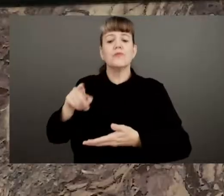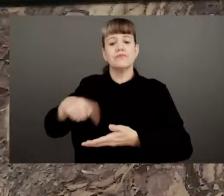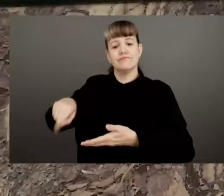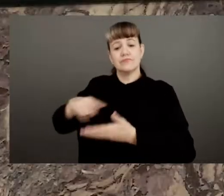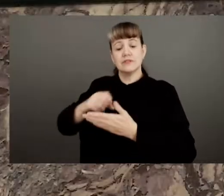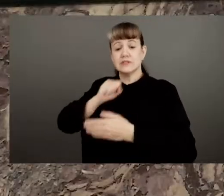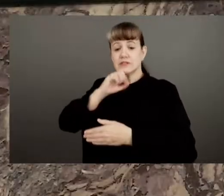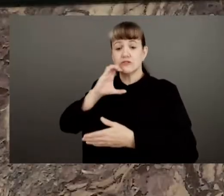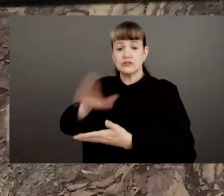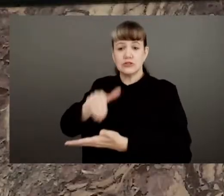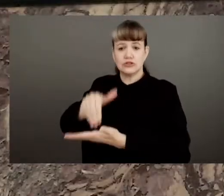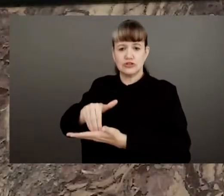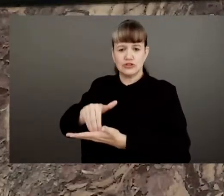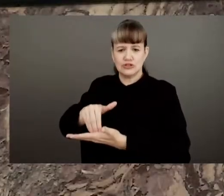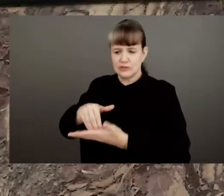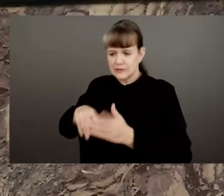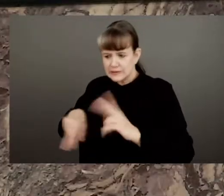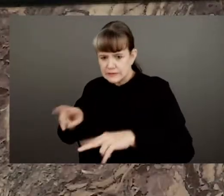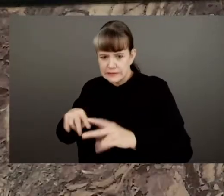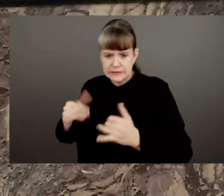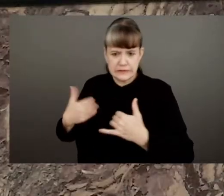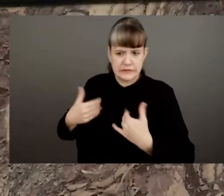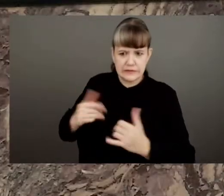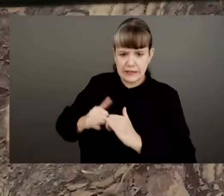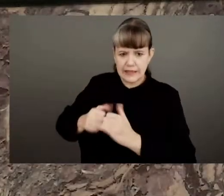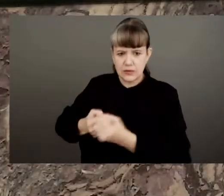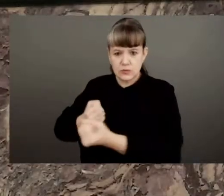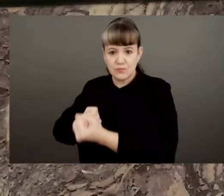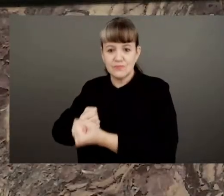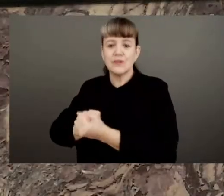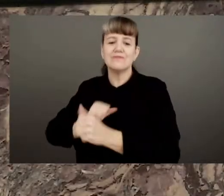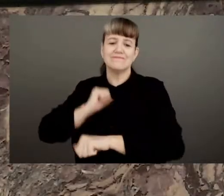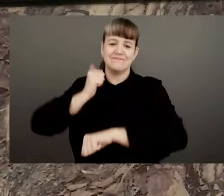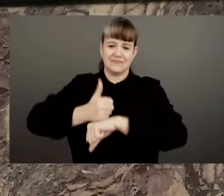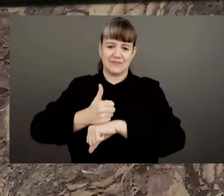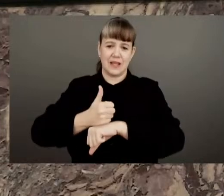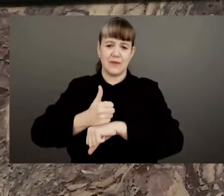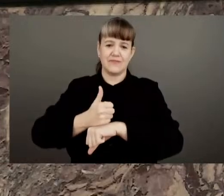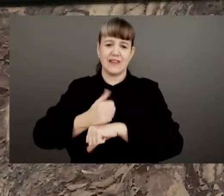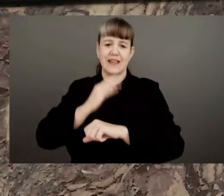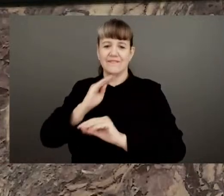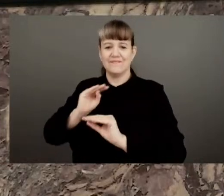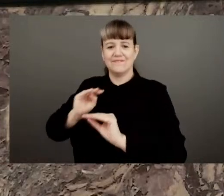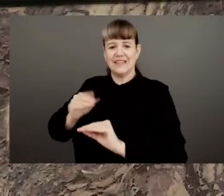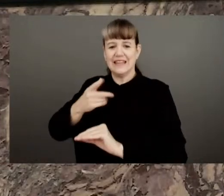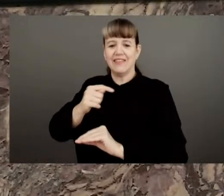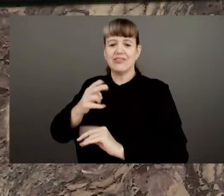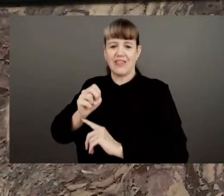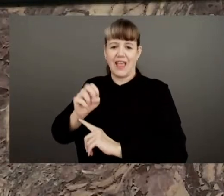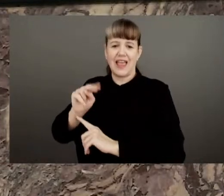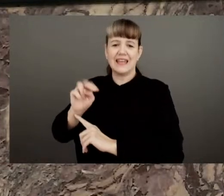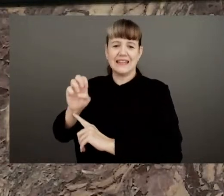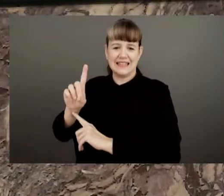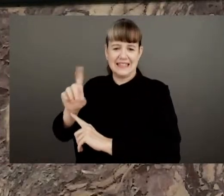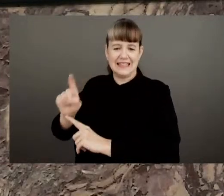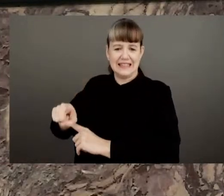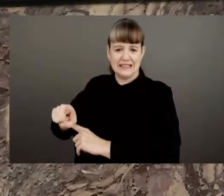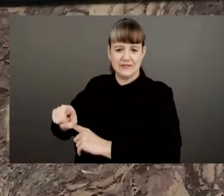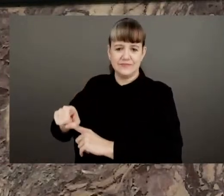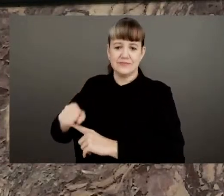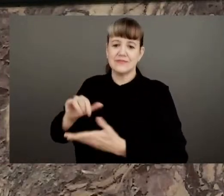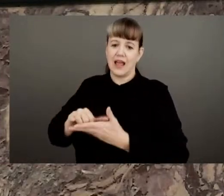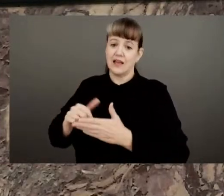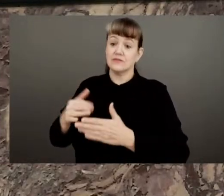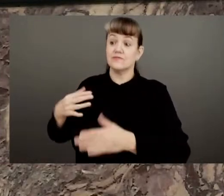a volunteer-driven meal program designed to ensure that vulnerable seniors in our community would not